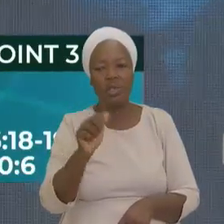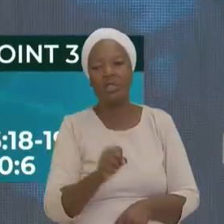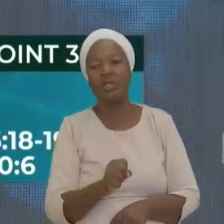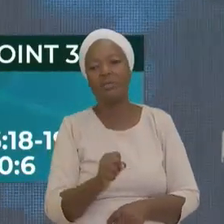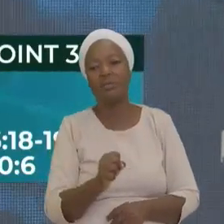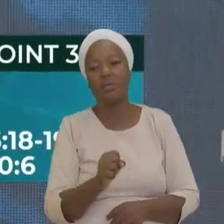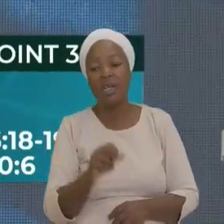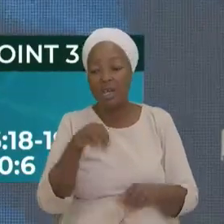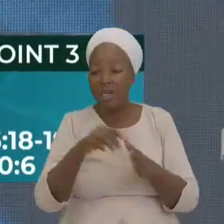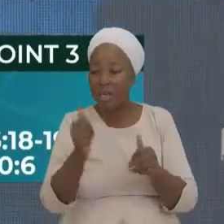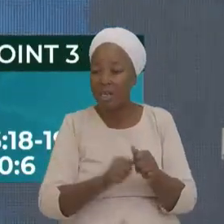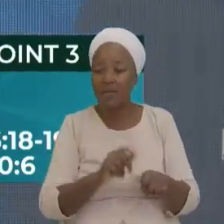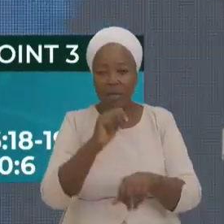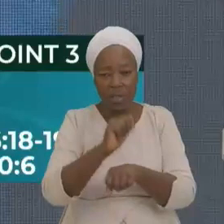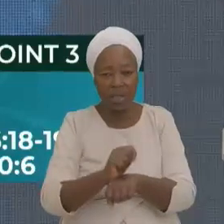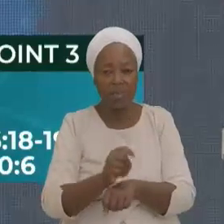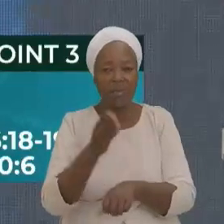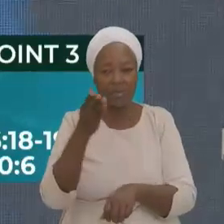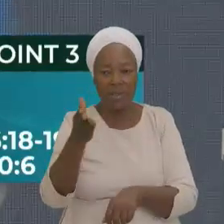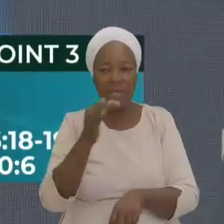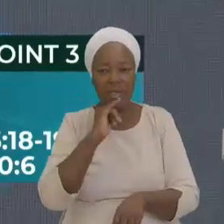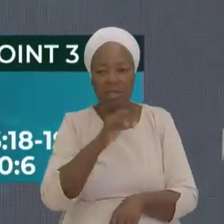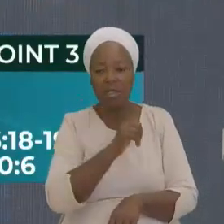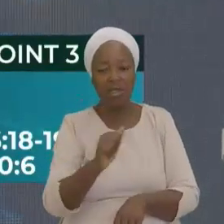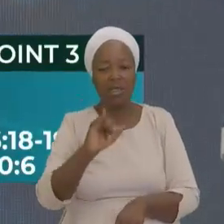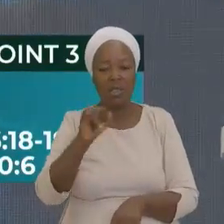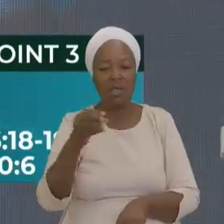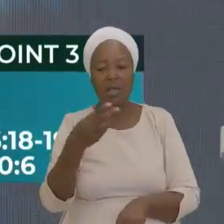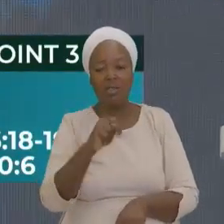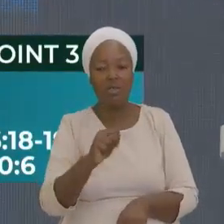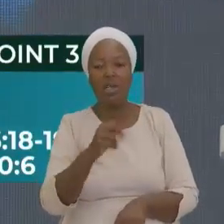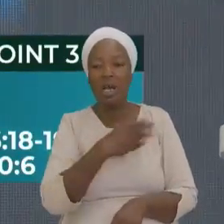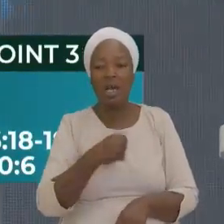In every temple, there's a John, there's a Judas.